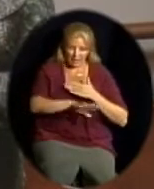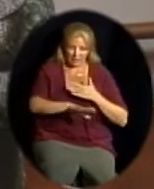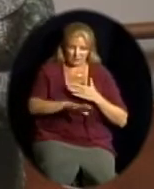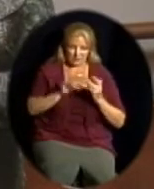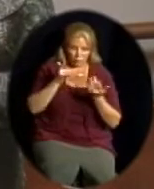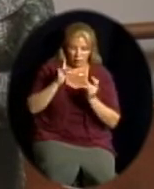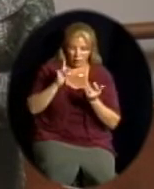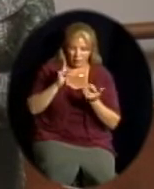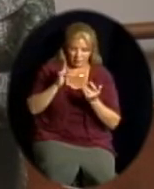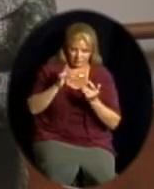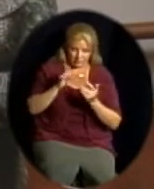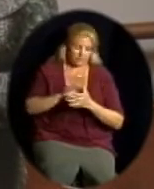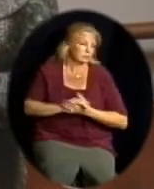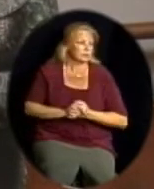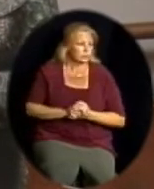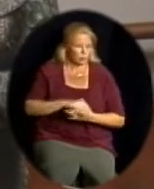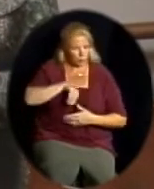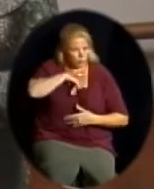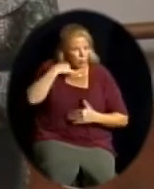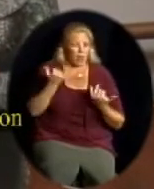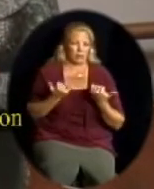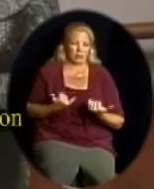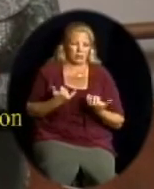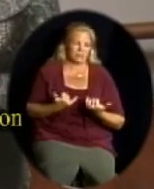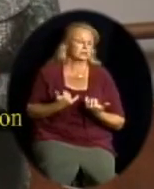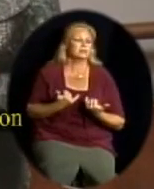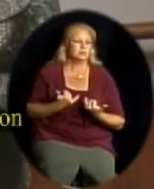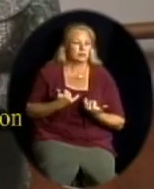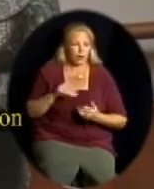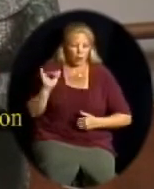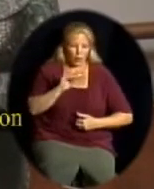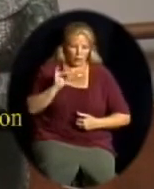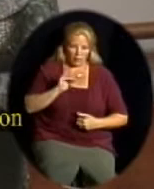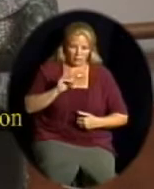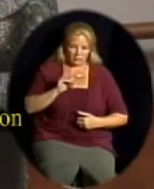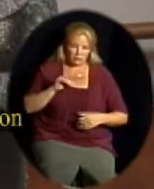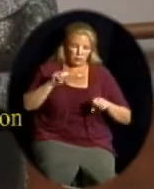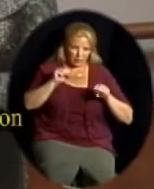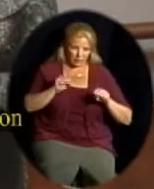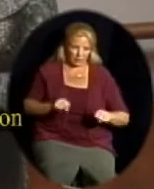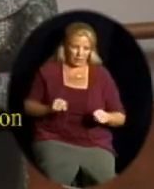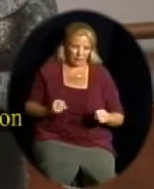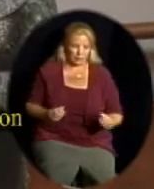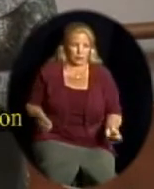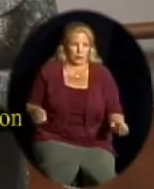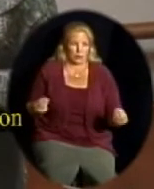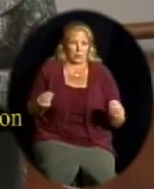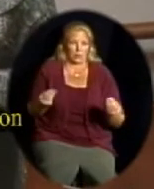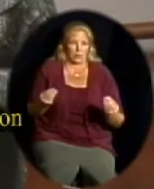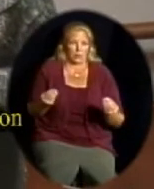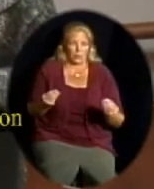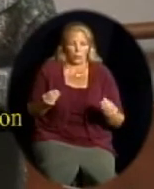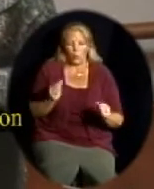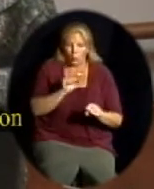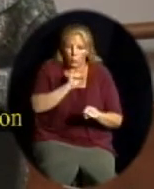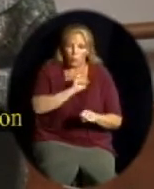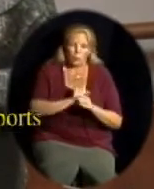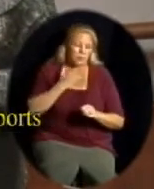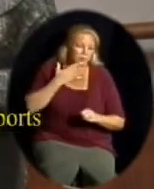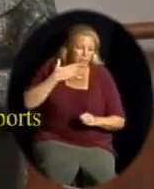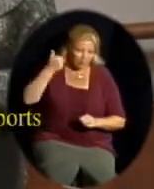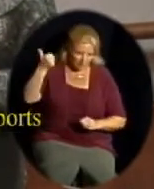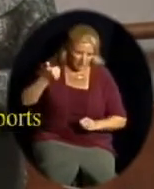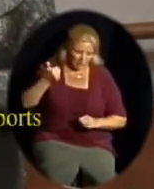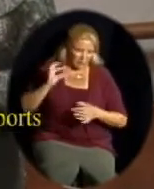public. We're very proud of this. It also allows us to be more efficient in terms of connecting not only this agenda to